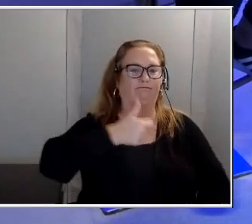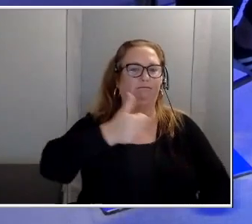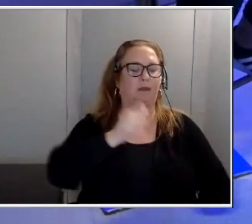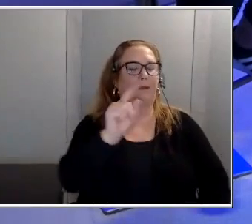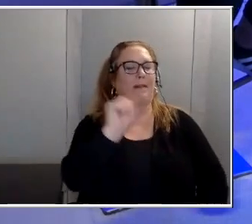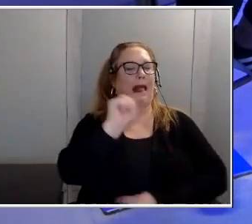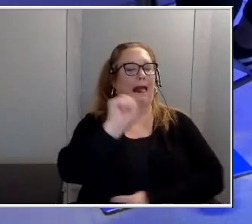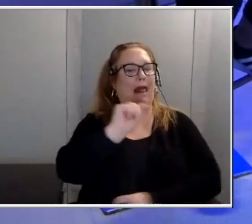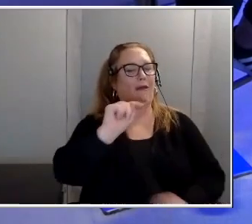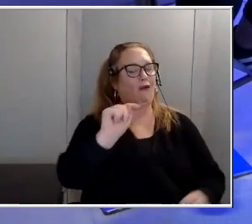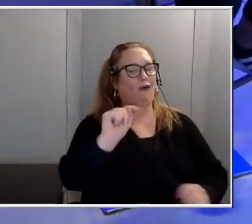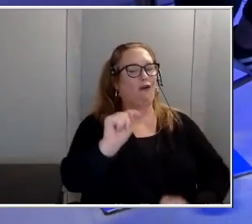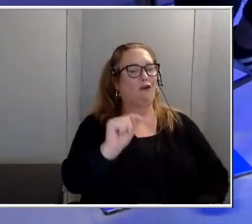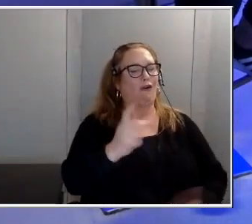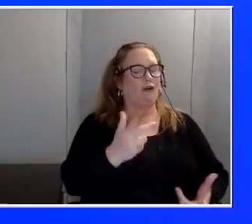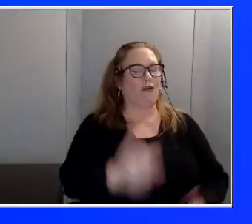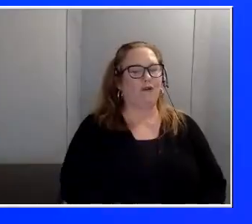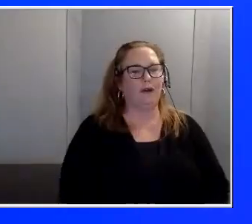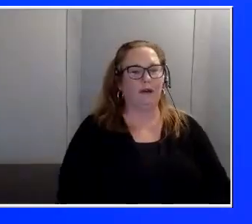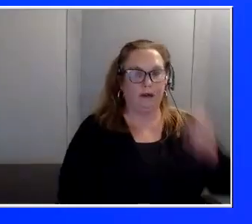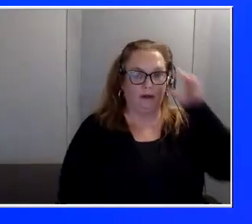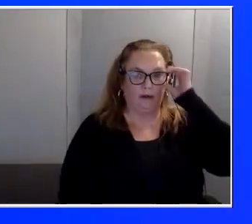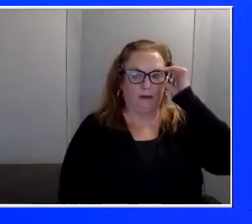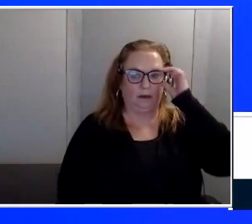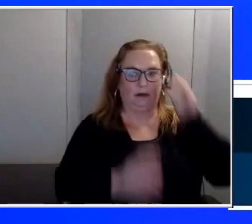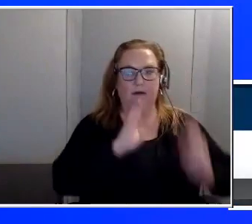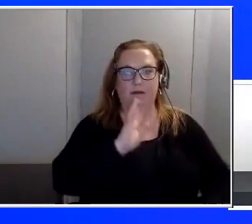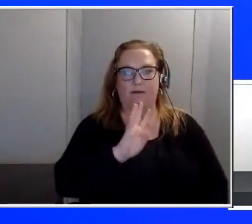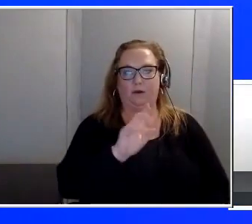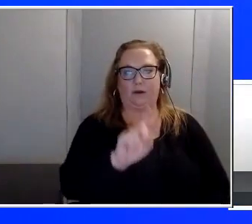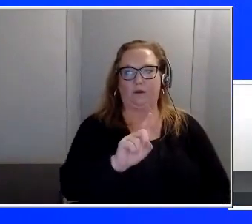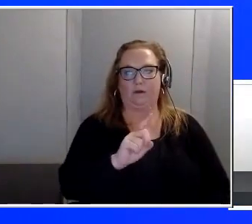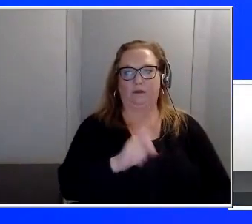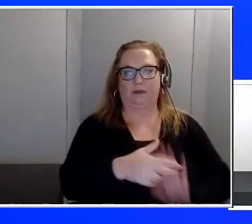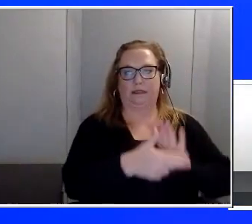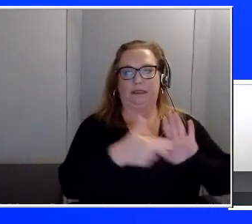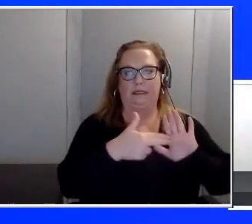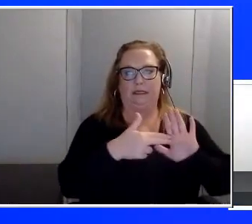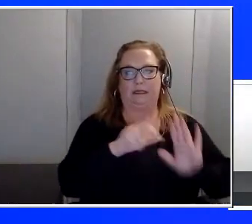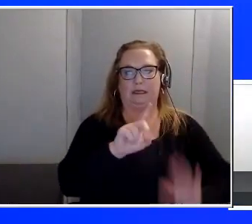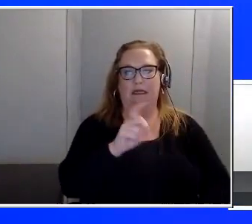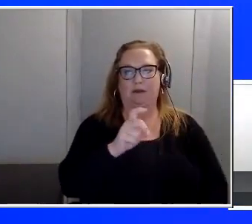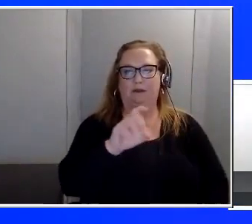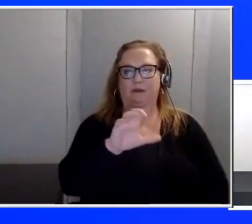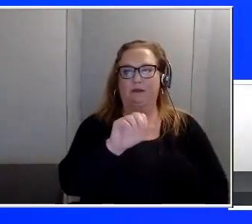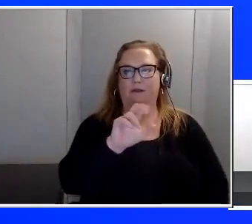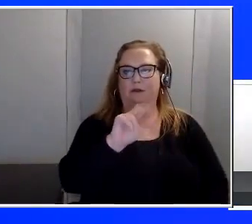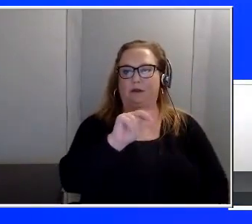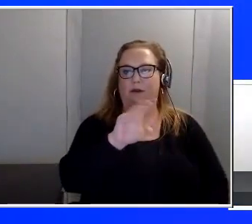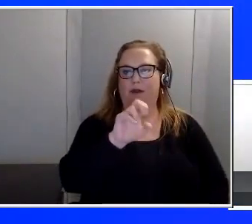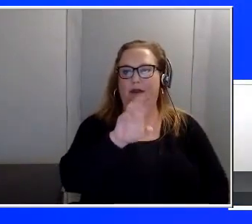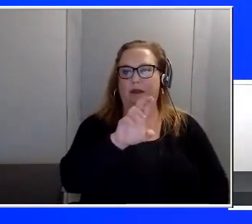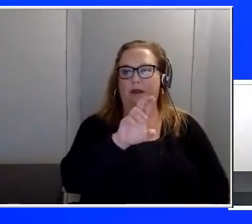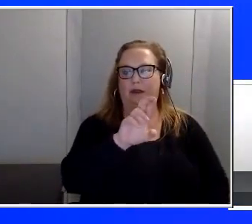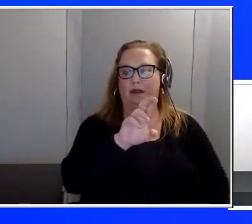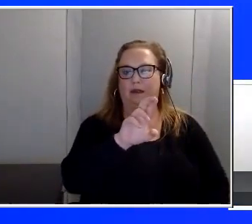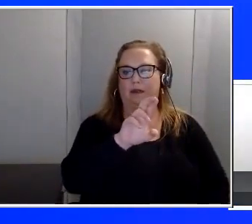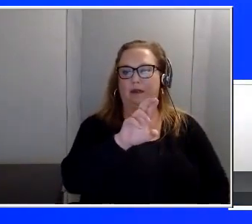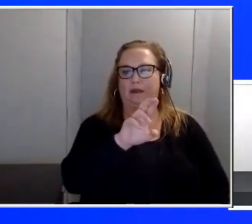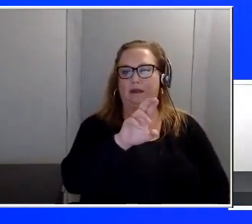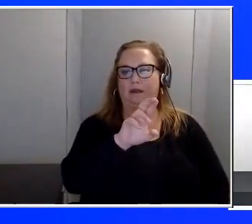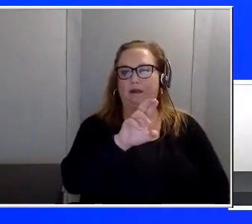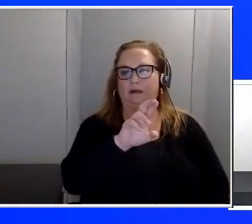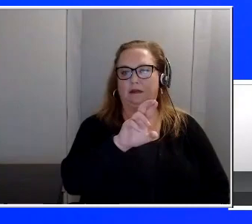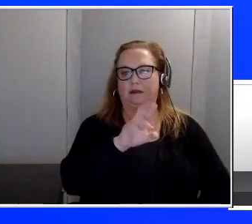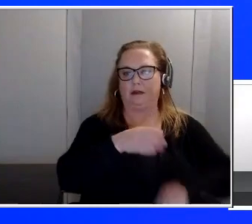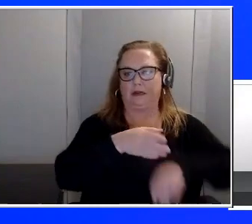through the day-to-day. Well, I was 41 and I was diagnosed with cancer. And after